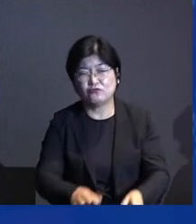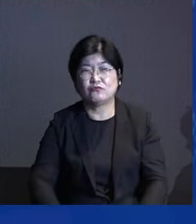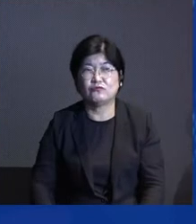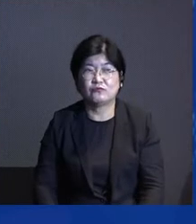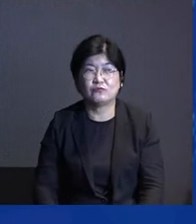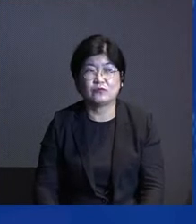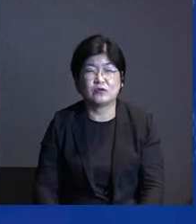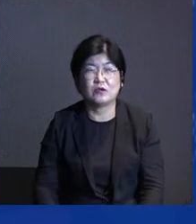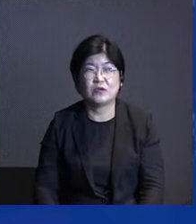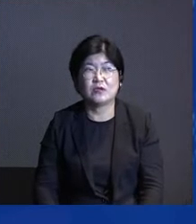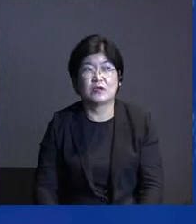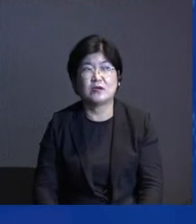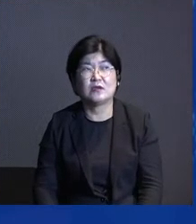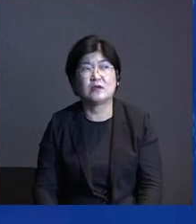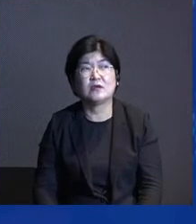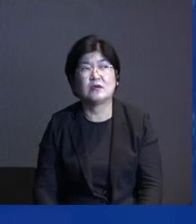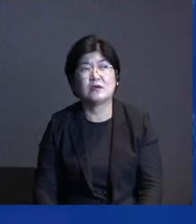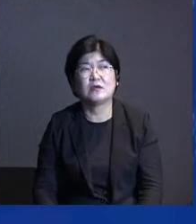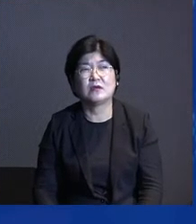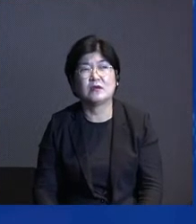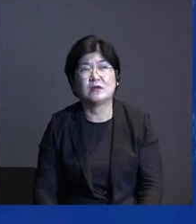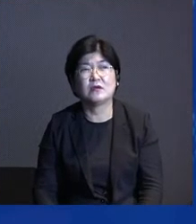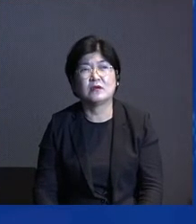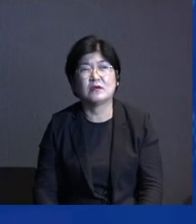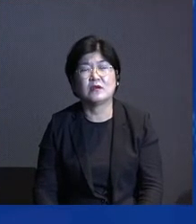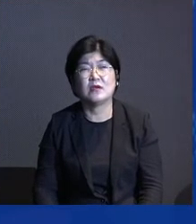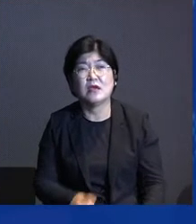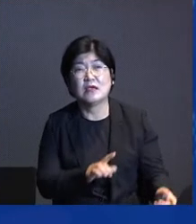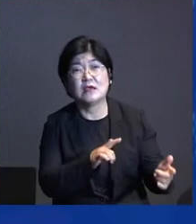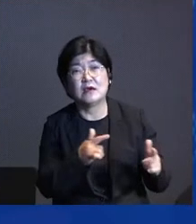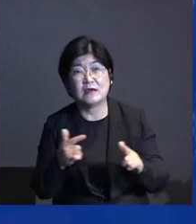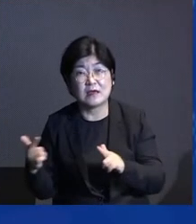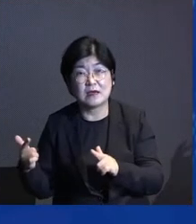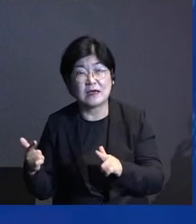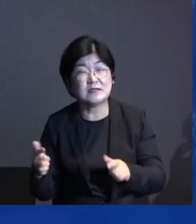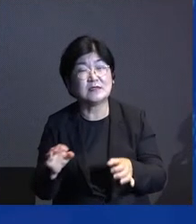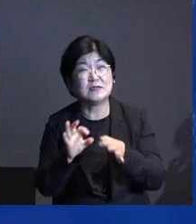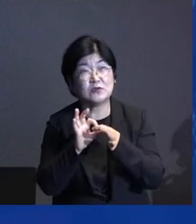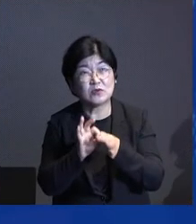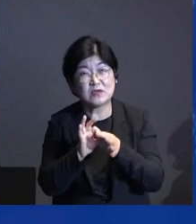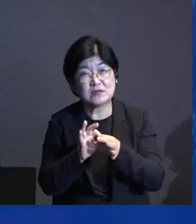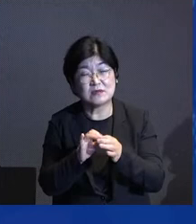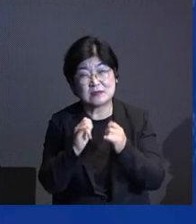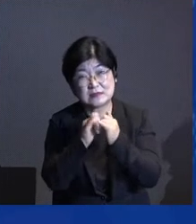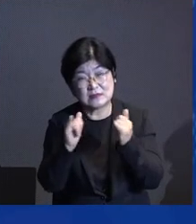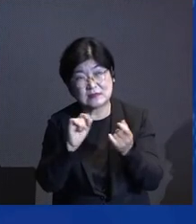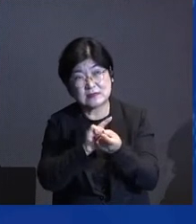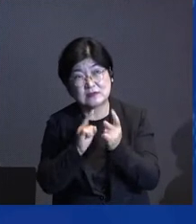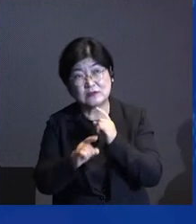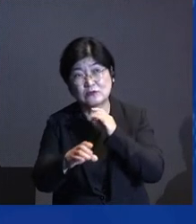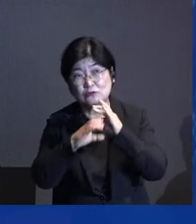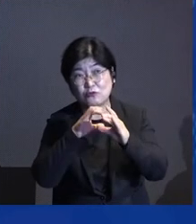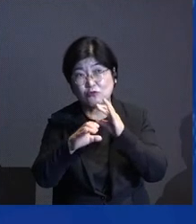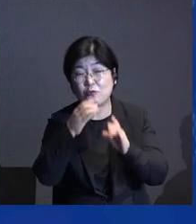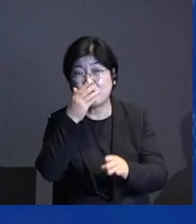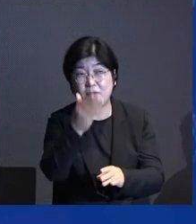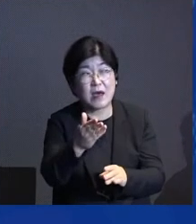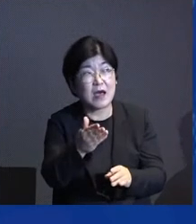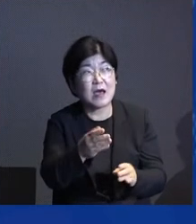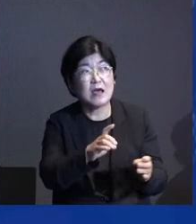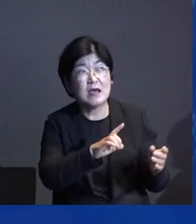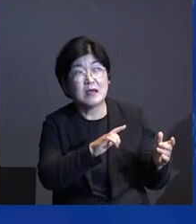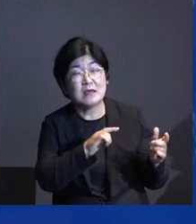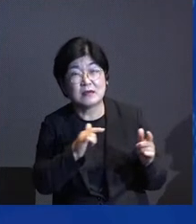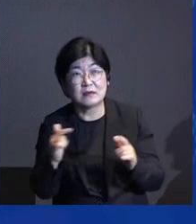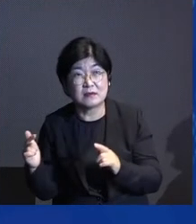members through various channels, either through direct communication, sending materials, or